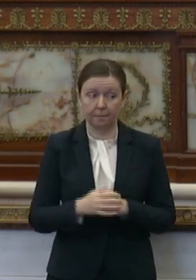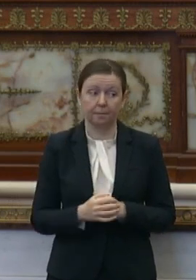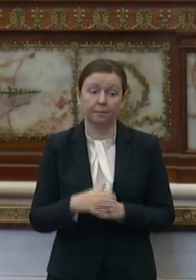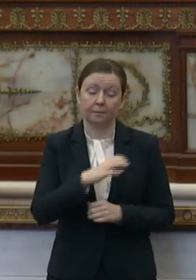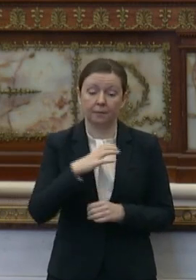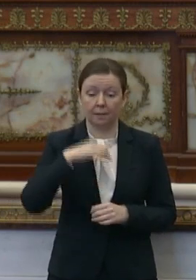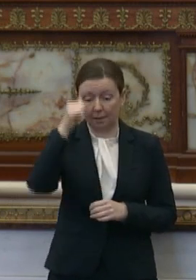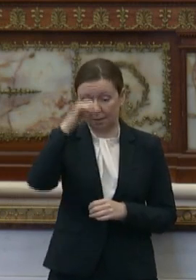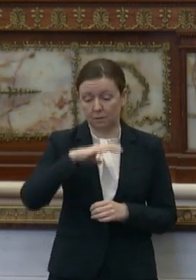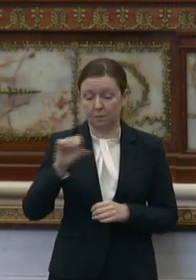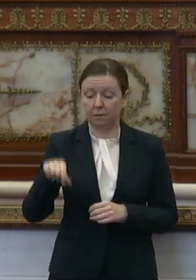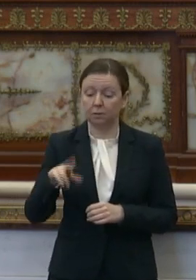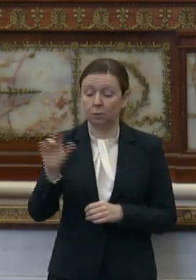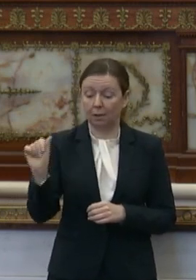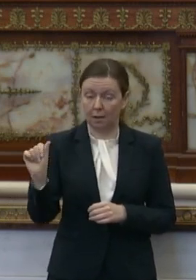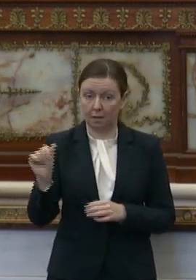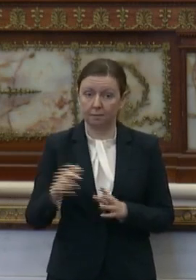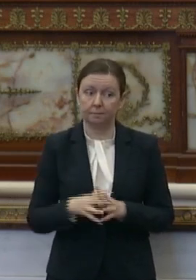Councilman Squilla?